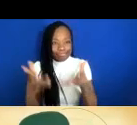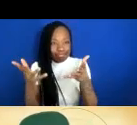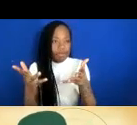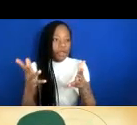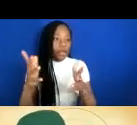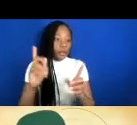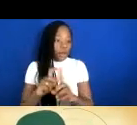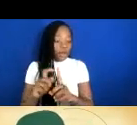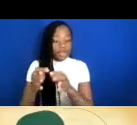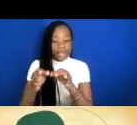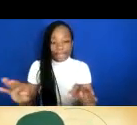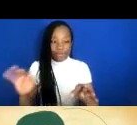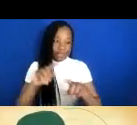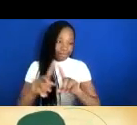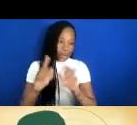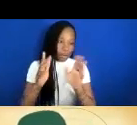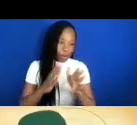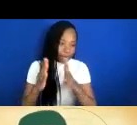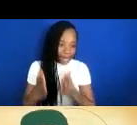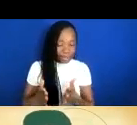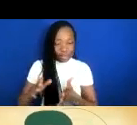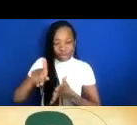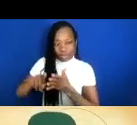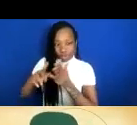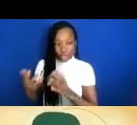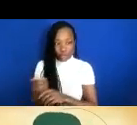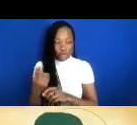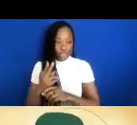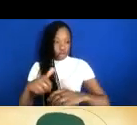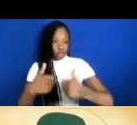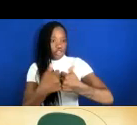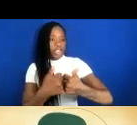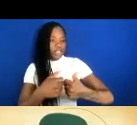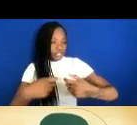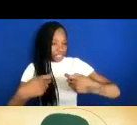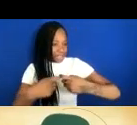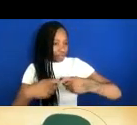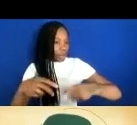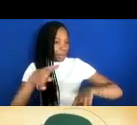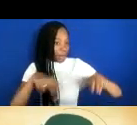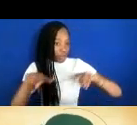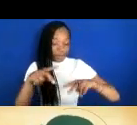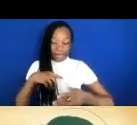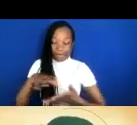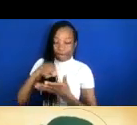and researchers are using to fight back against EM. And in particular, I've learned a lot from James and from